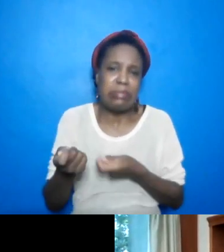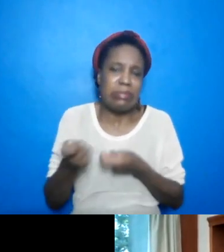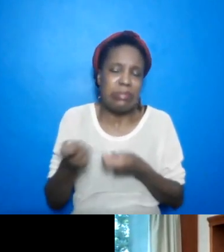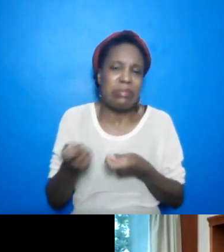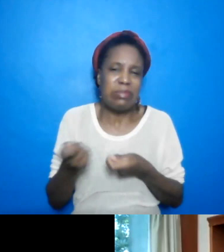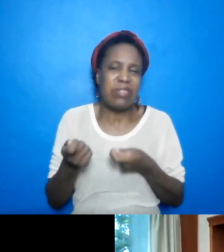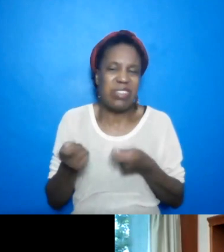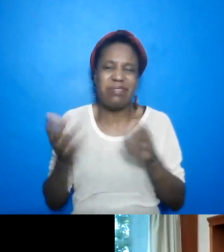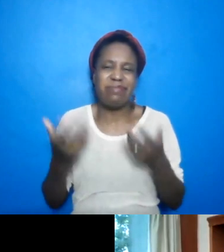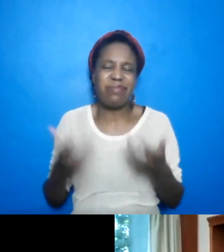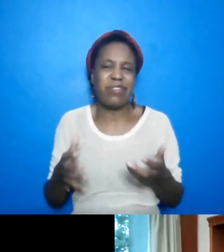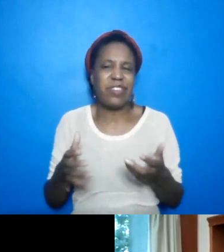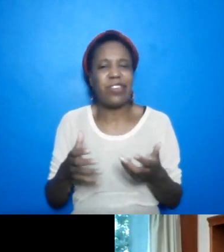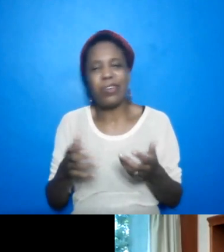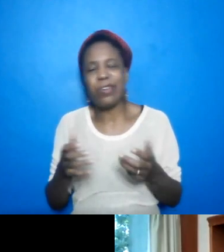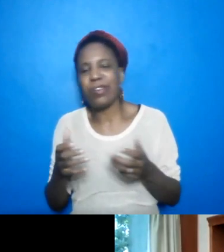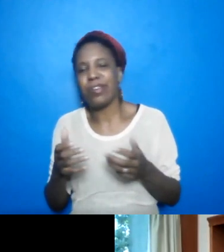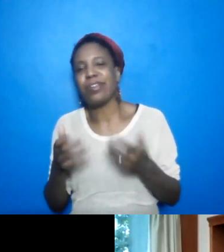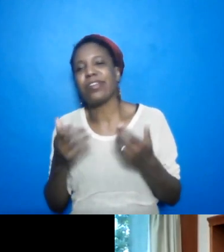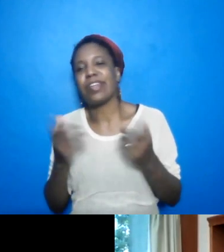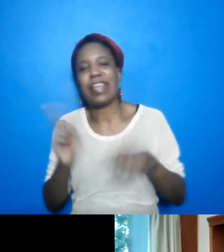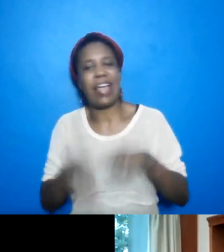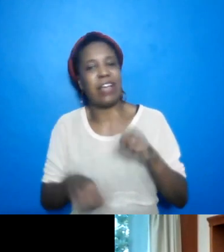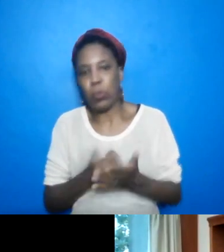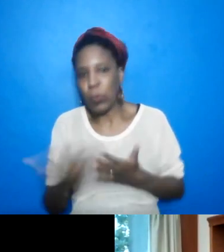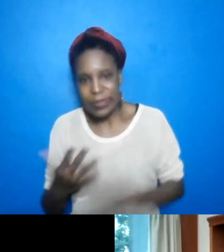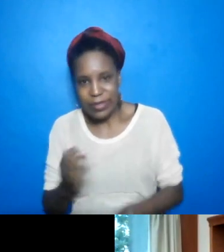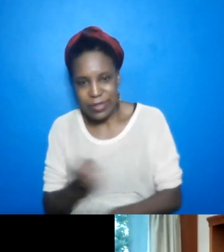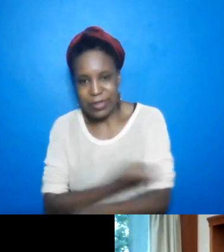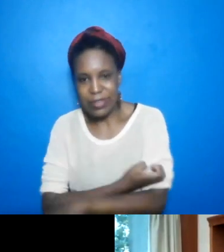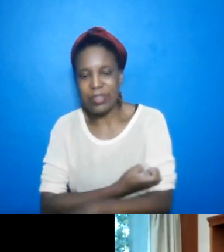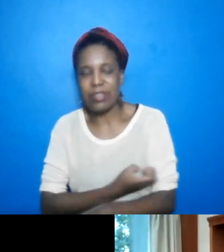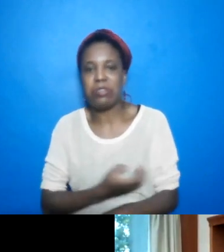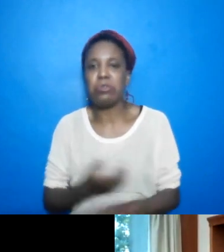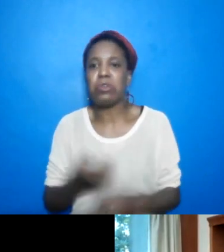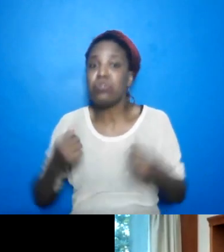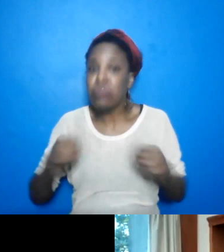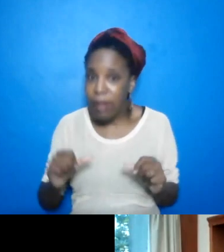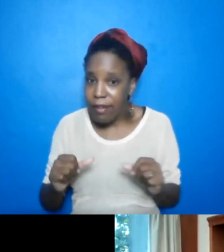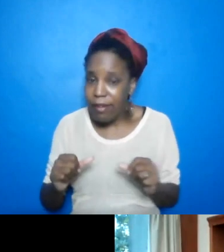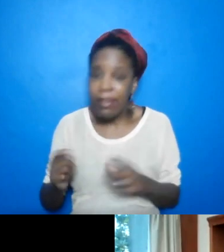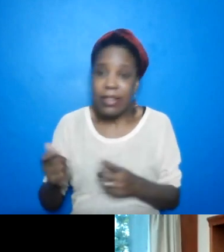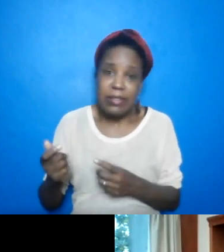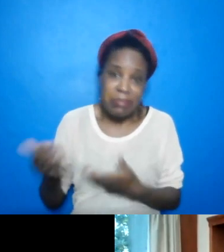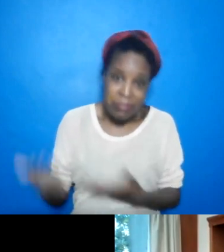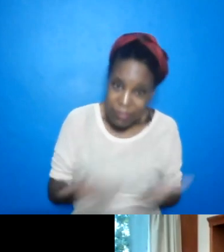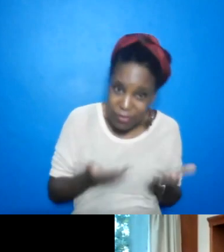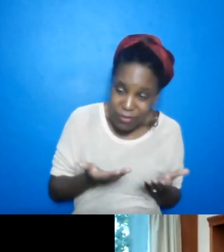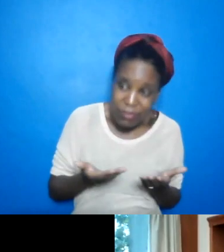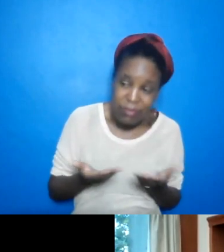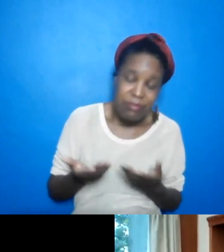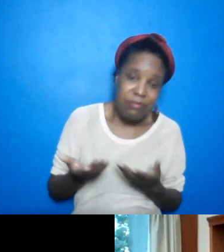open, but you can't let people who are utterly resistant to transformation be the ones that set the agenda